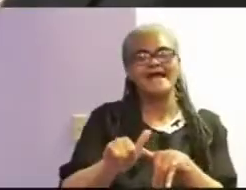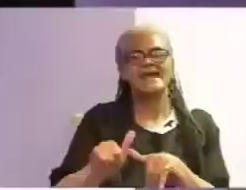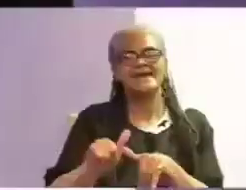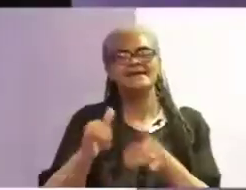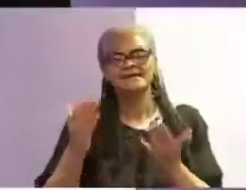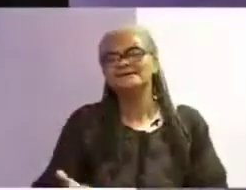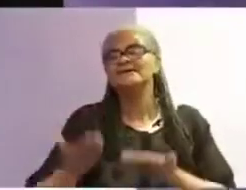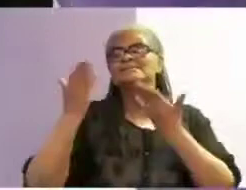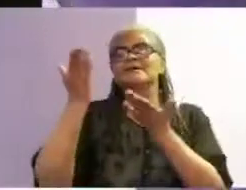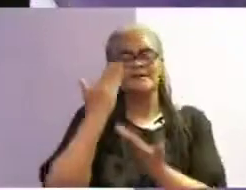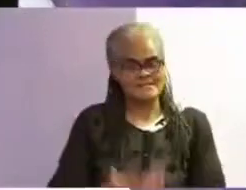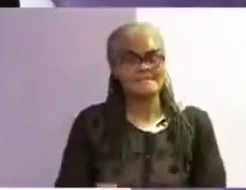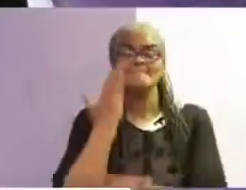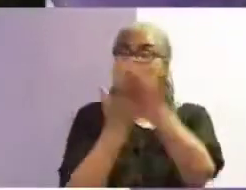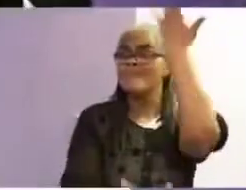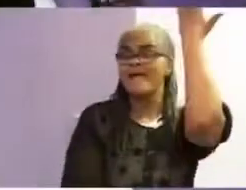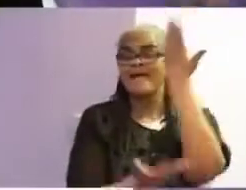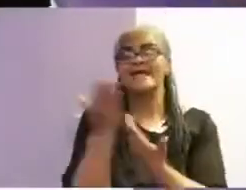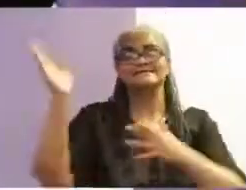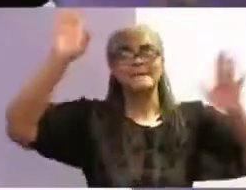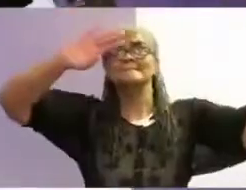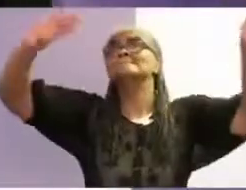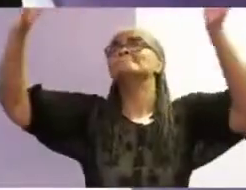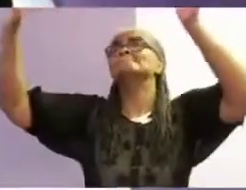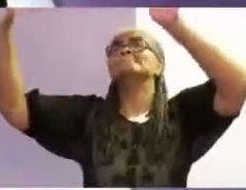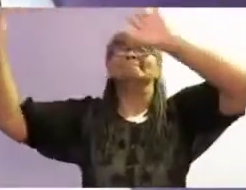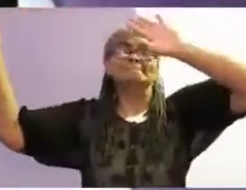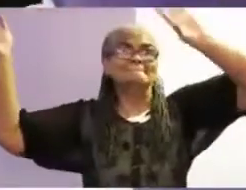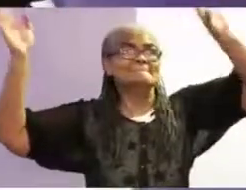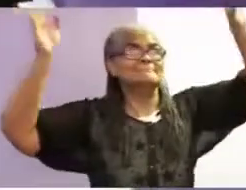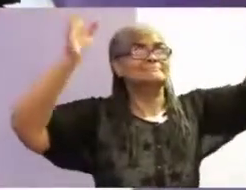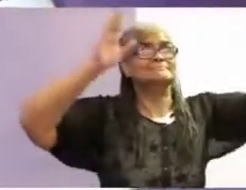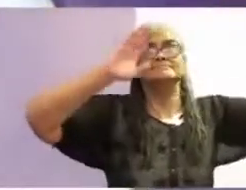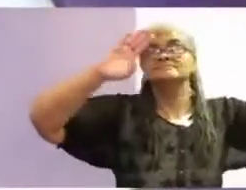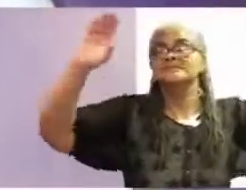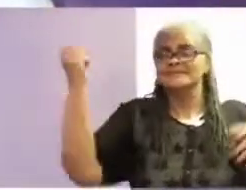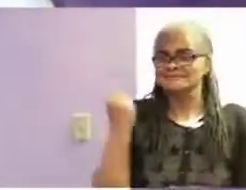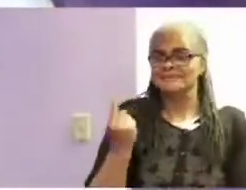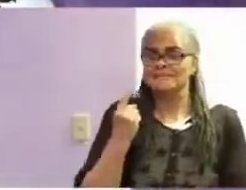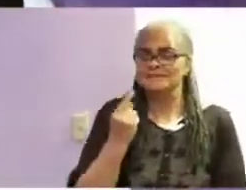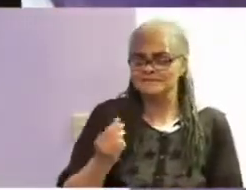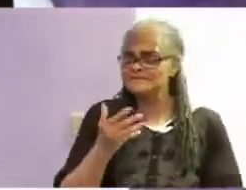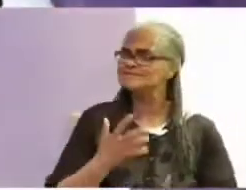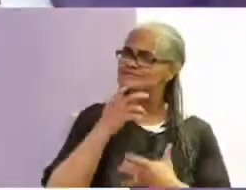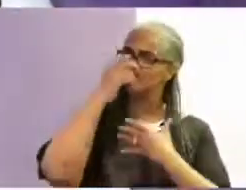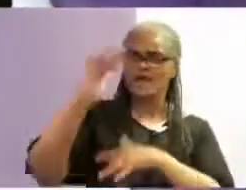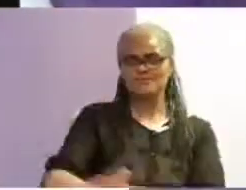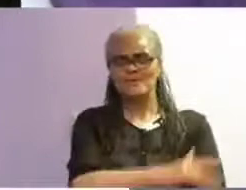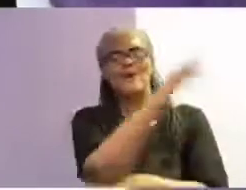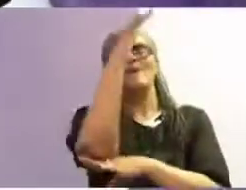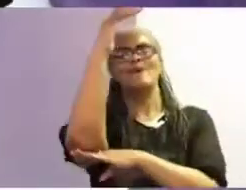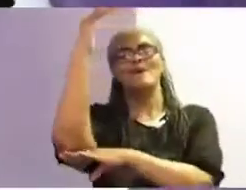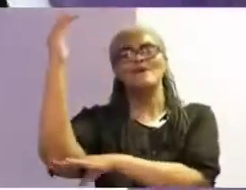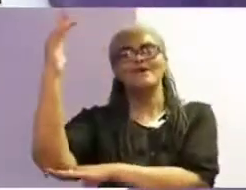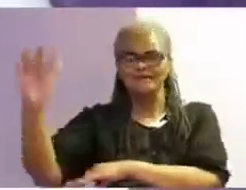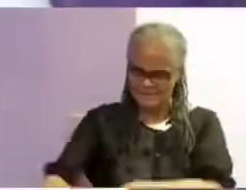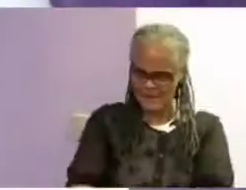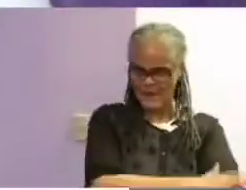throw your hands up. Throw your head back. Somebody shout glory.